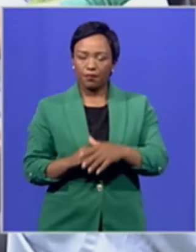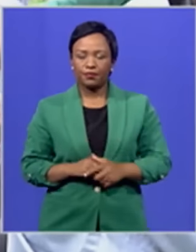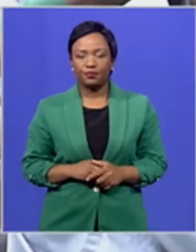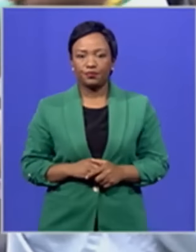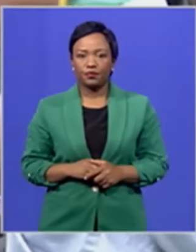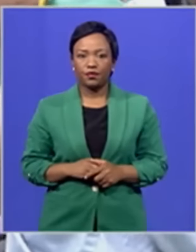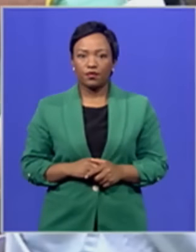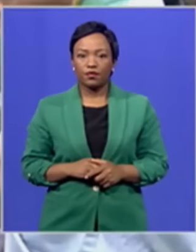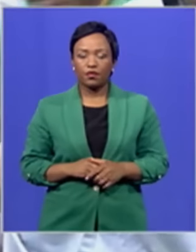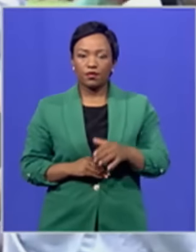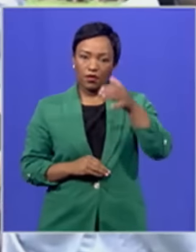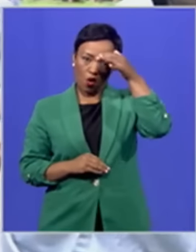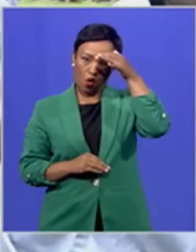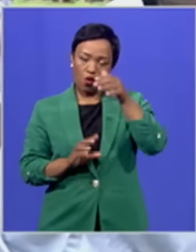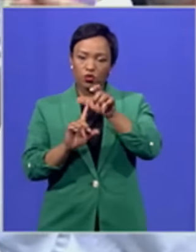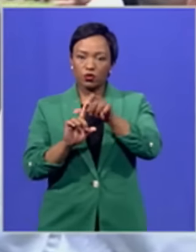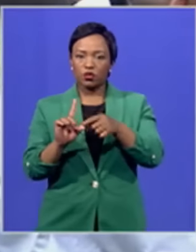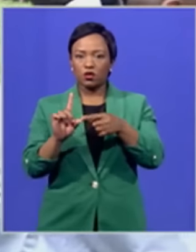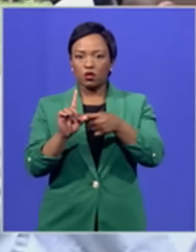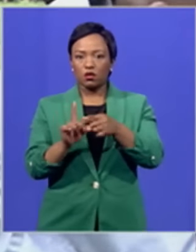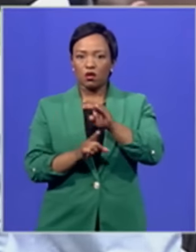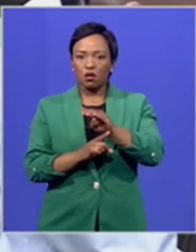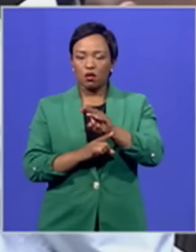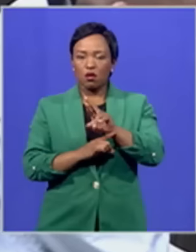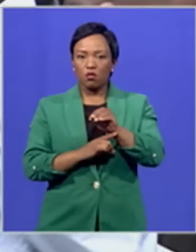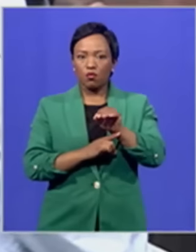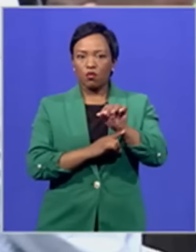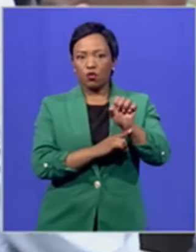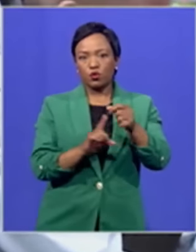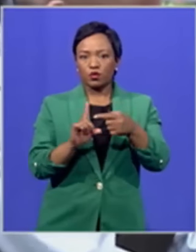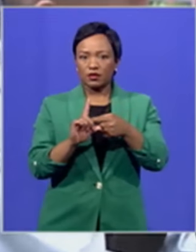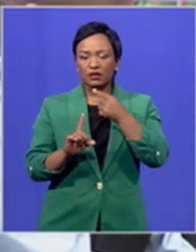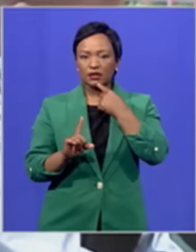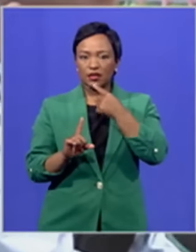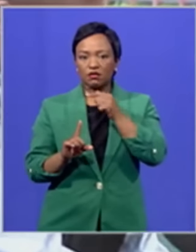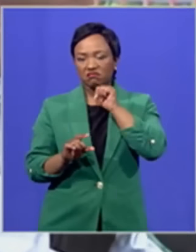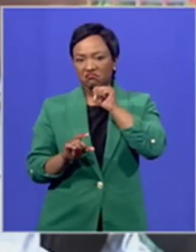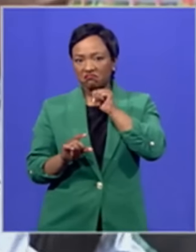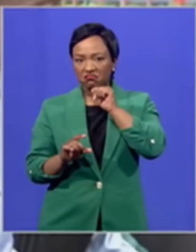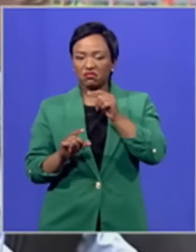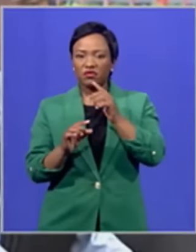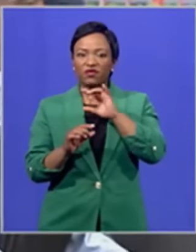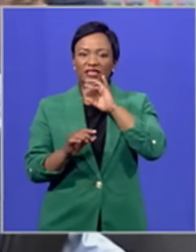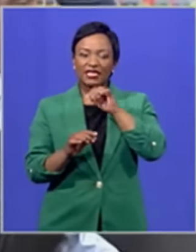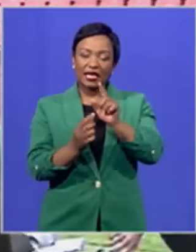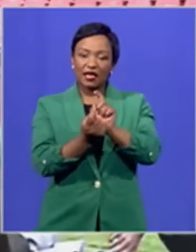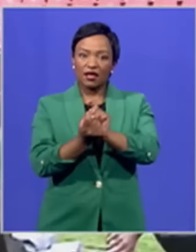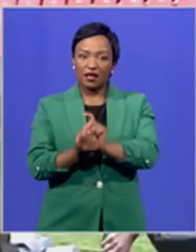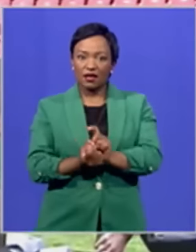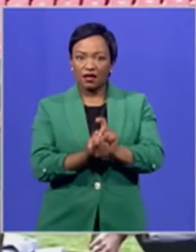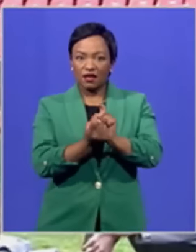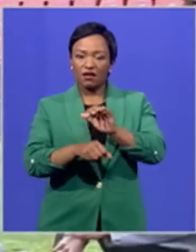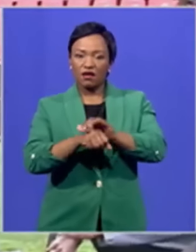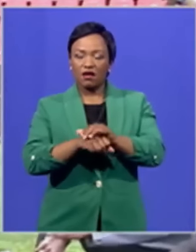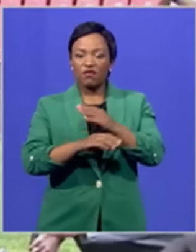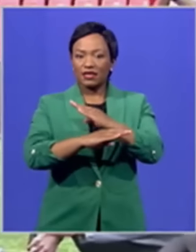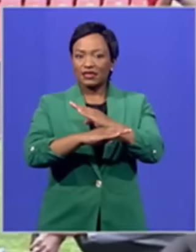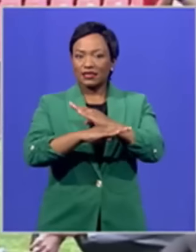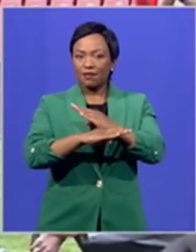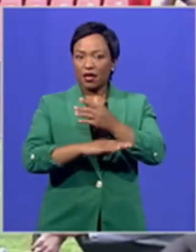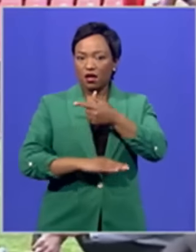Mohlahli wa Bafana Bafana Hugo Bruce o re jwang kapa jwang ba swanetše go fenya papadi ya ka mokibjalo ya boditšhabatšhaba ya Segwera kgahlanong le Zambia